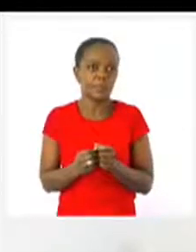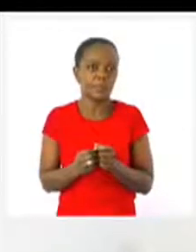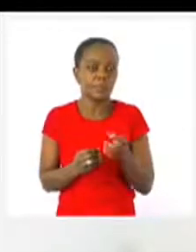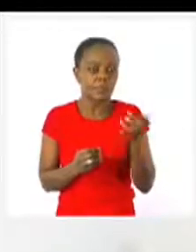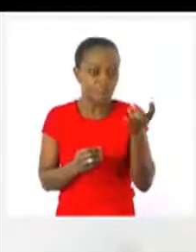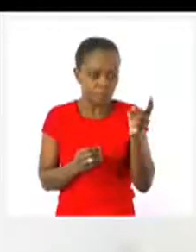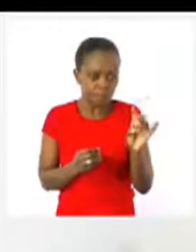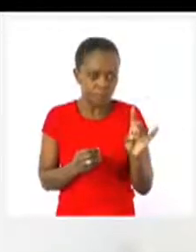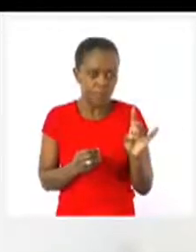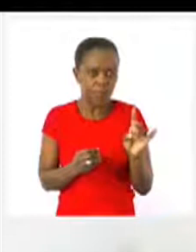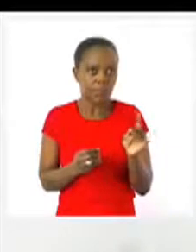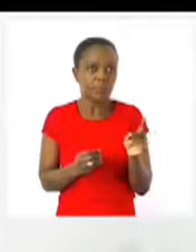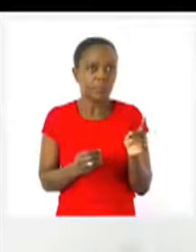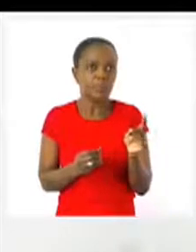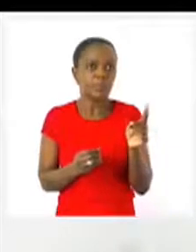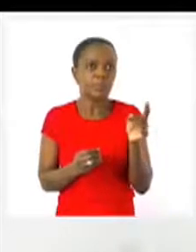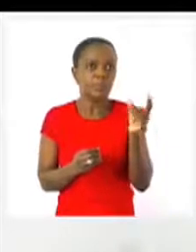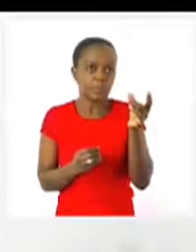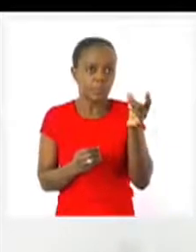7,